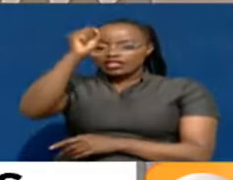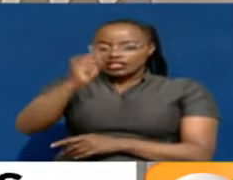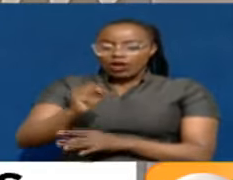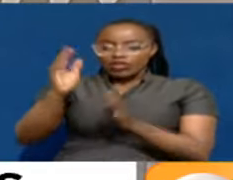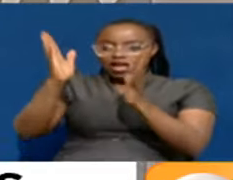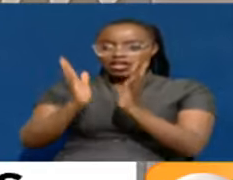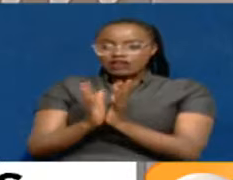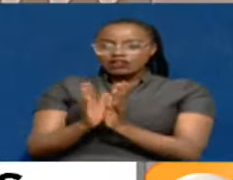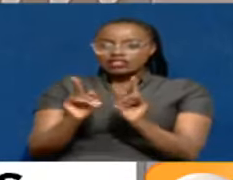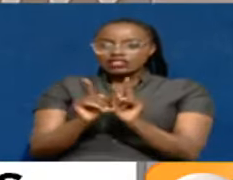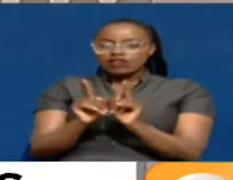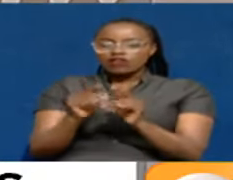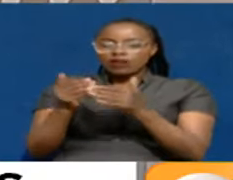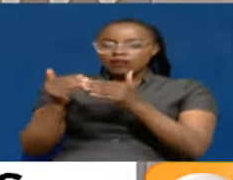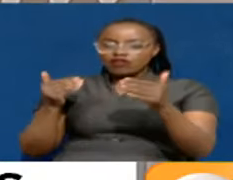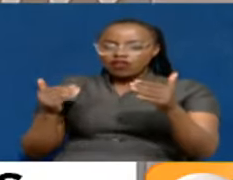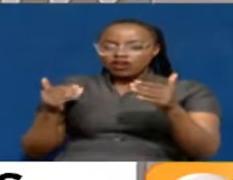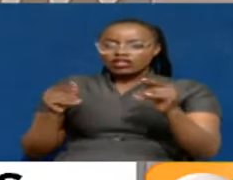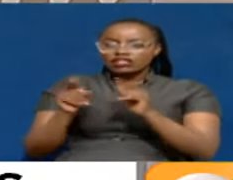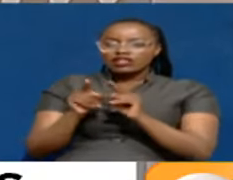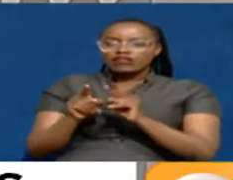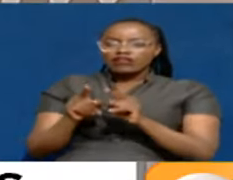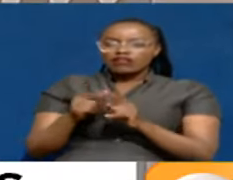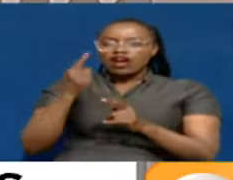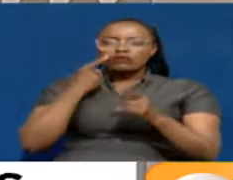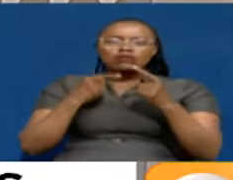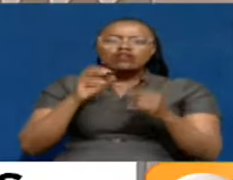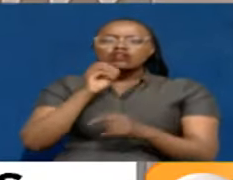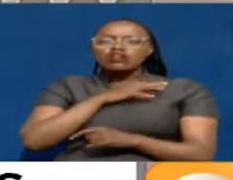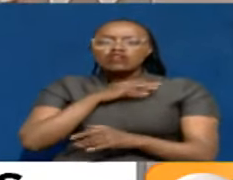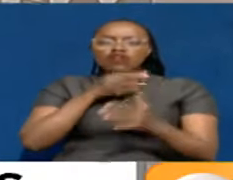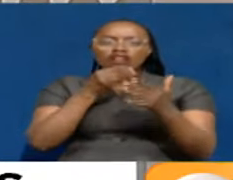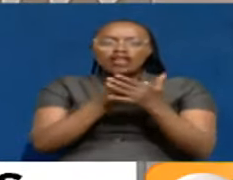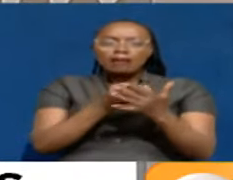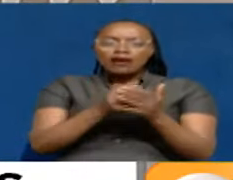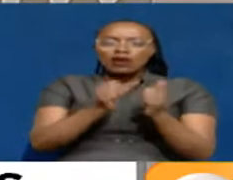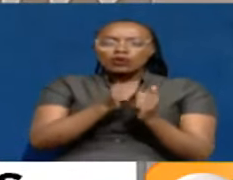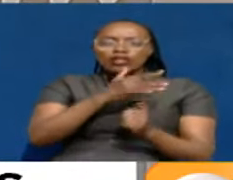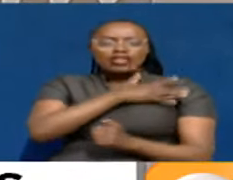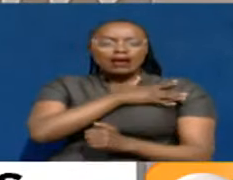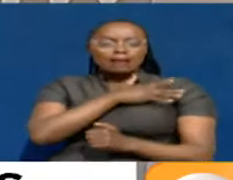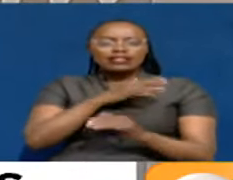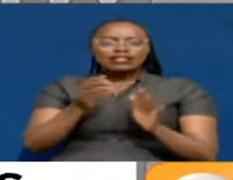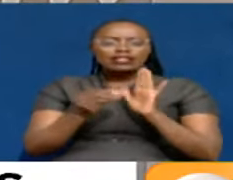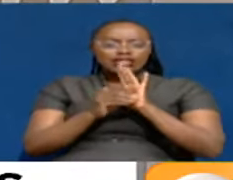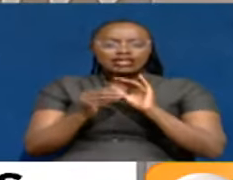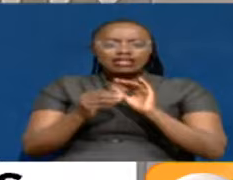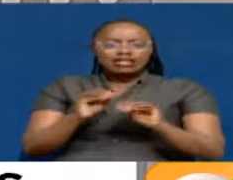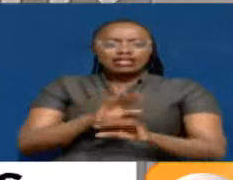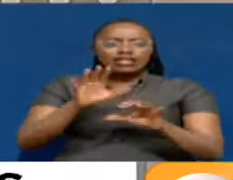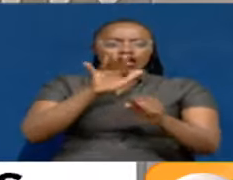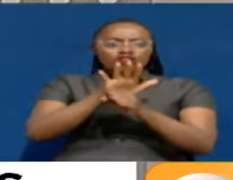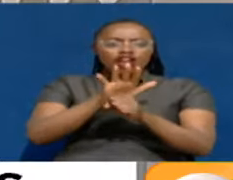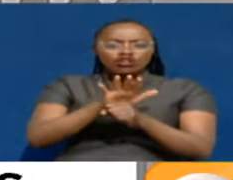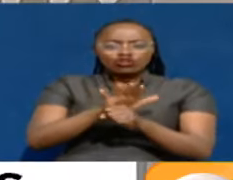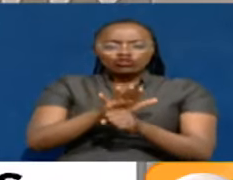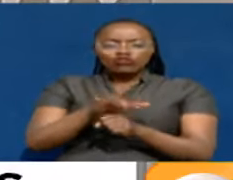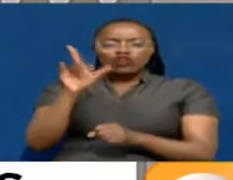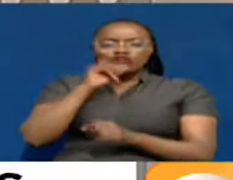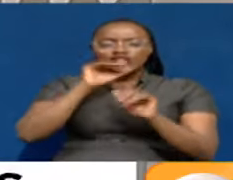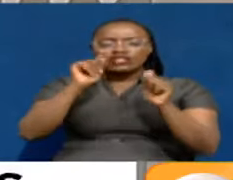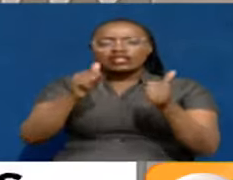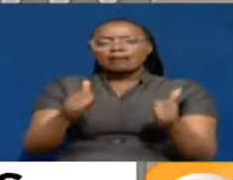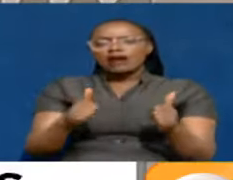played just, you know, earlier, he's still lamenting over the monies with NASA. I mean, it's clear that there's still a lot of